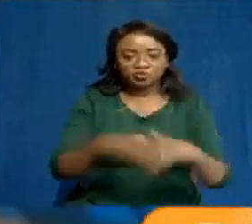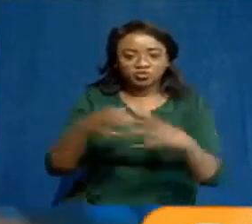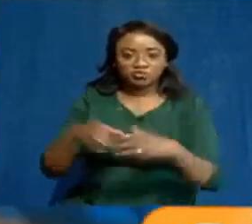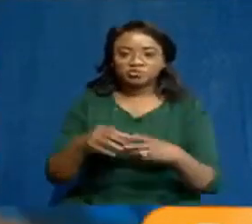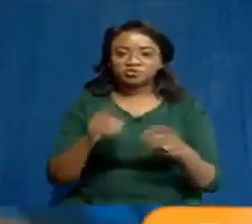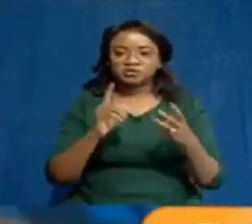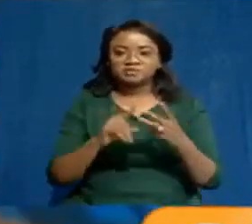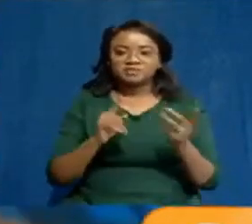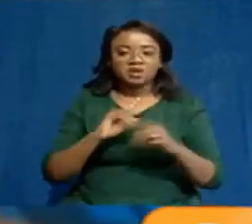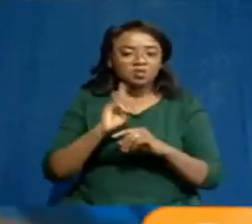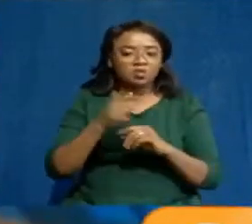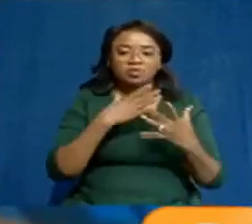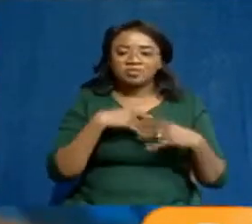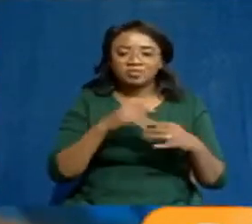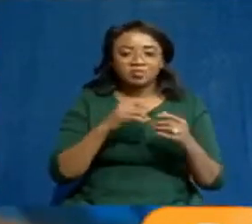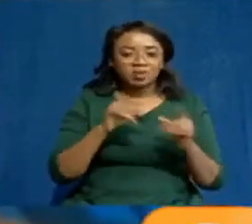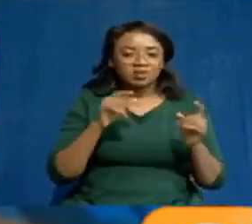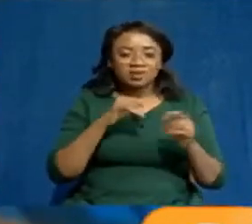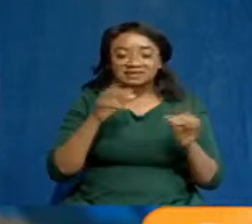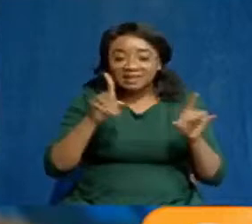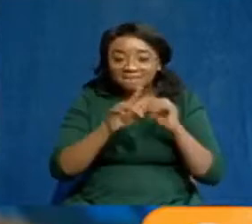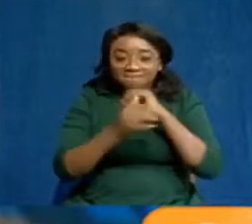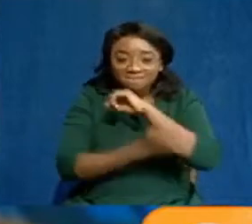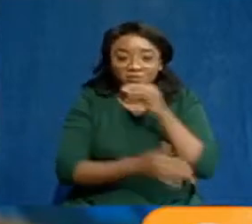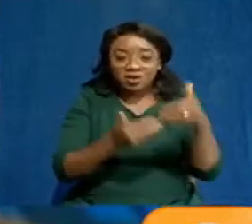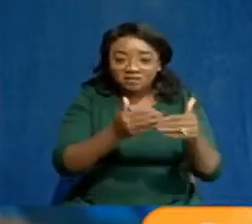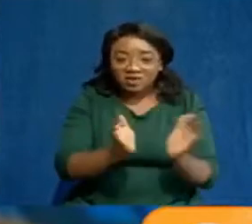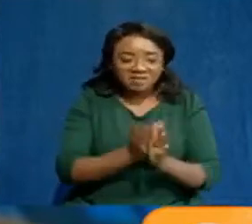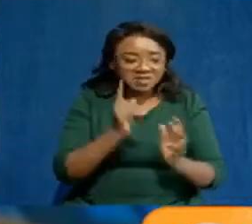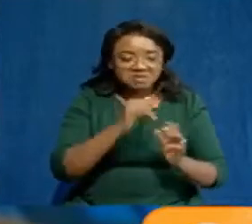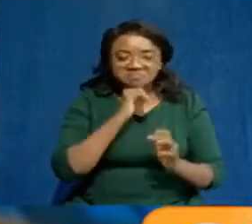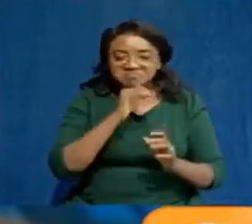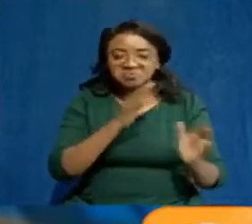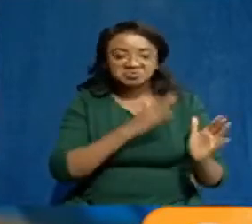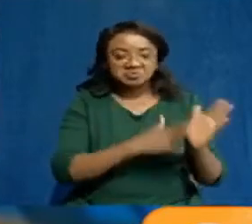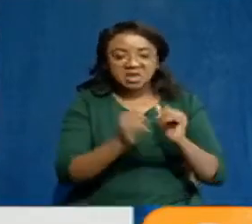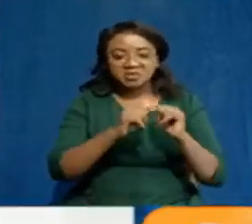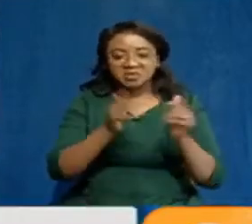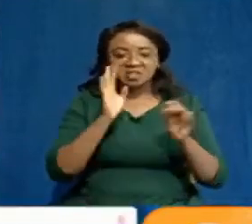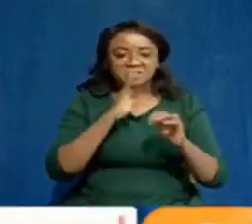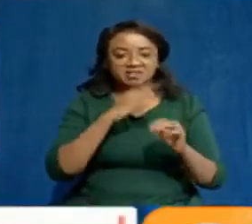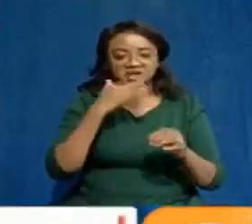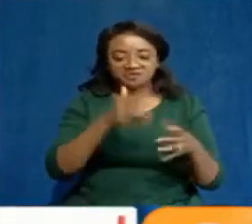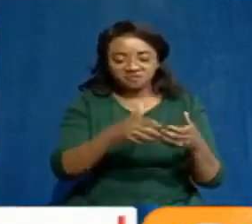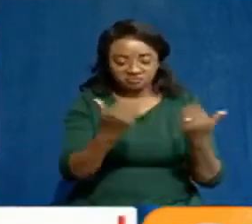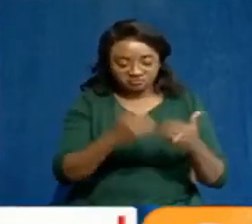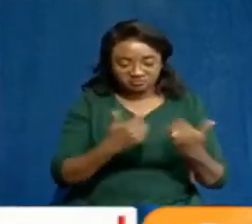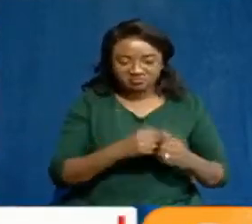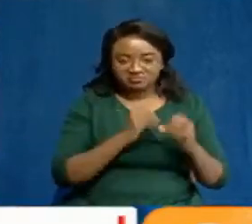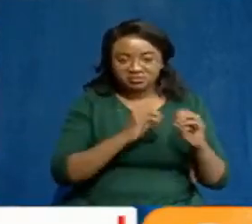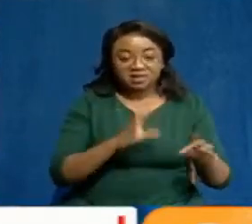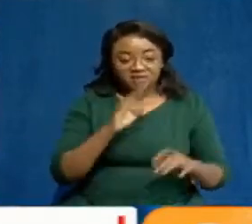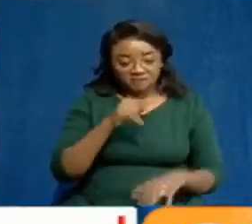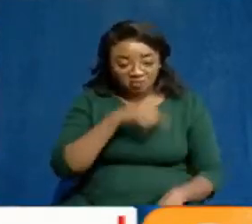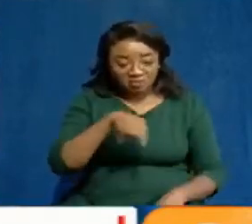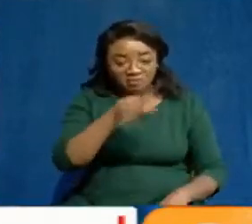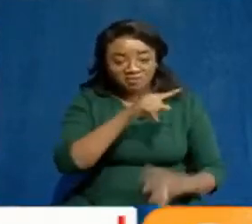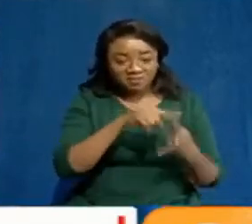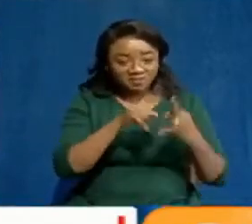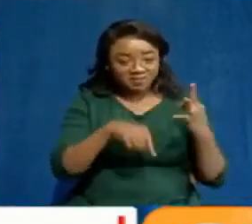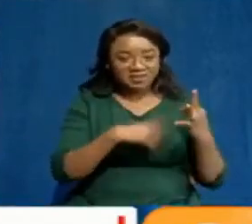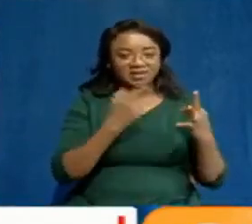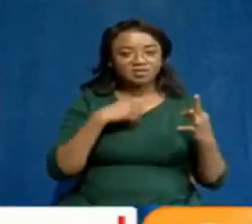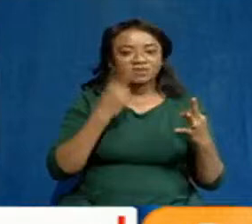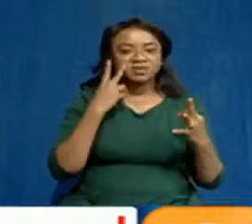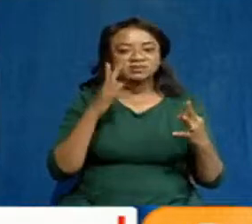Organized at all. And it is in these communities where you have cultural resistance. It is in these communities where you see illegal dumping of waste. But what